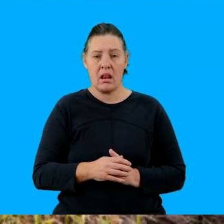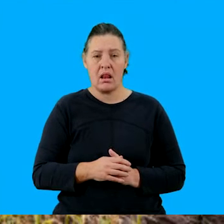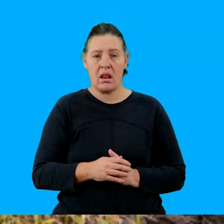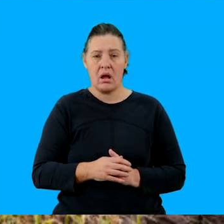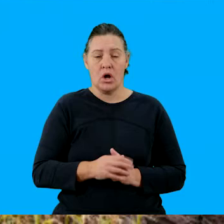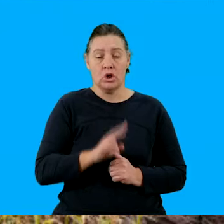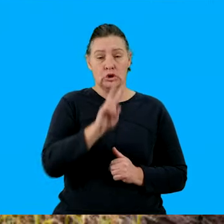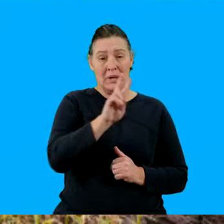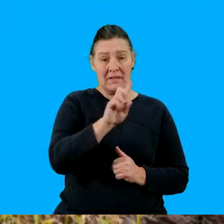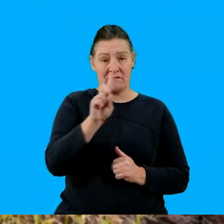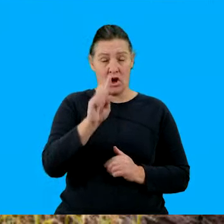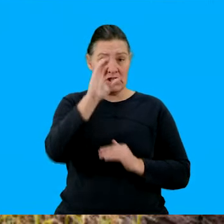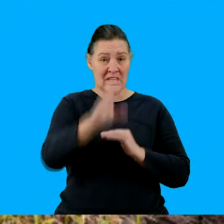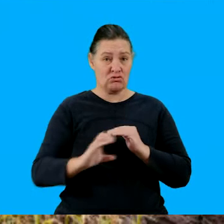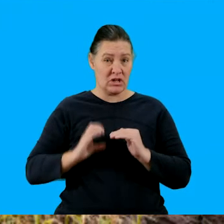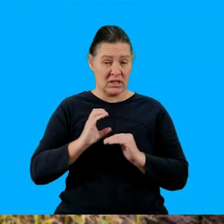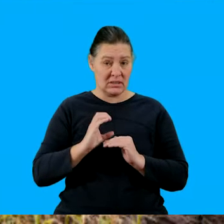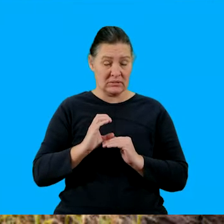half of the 21st century,